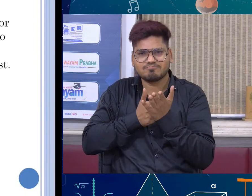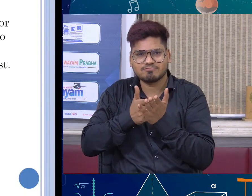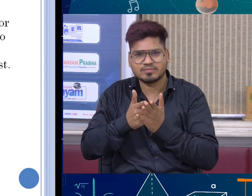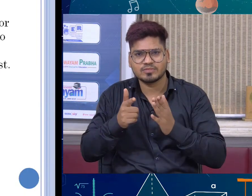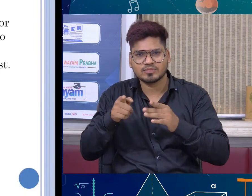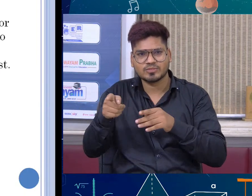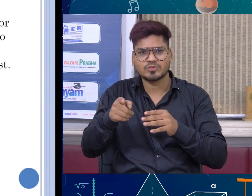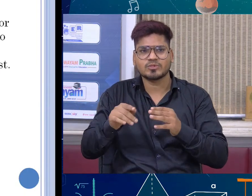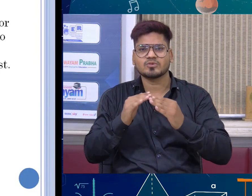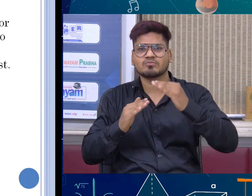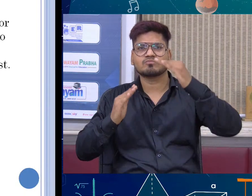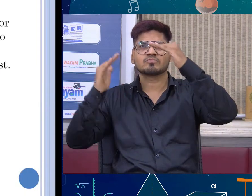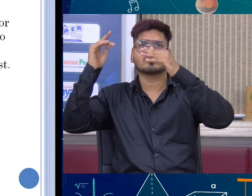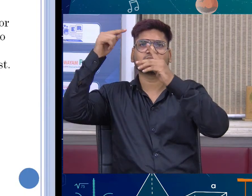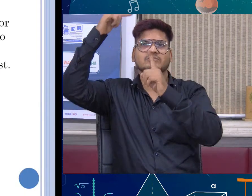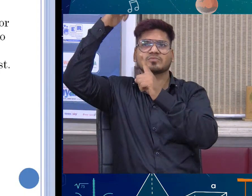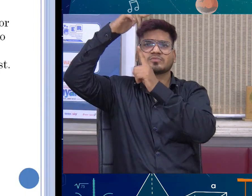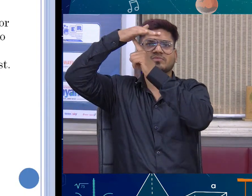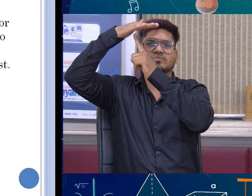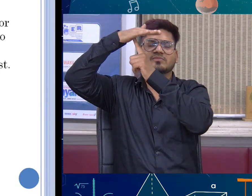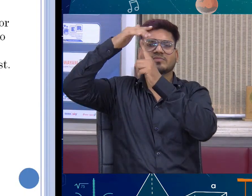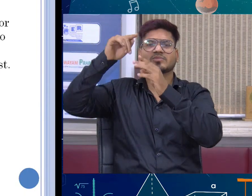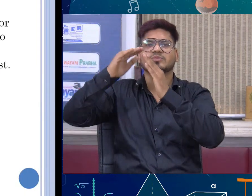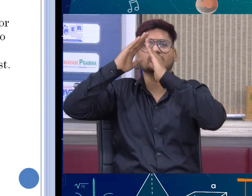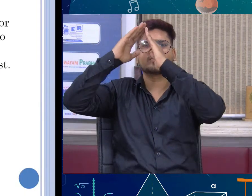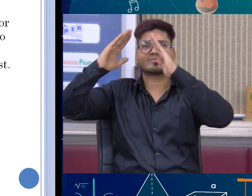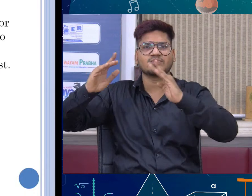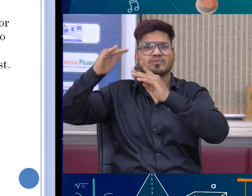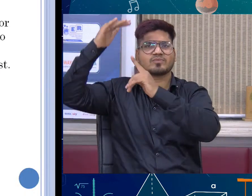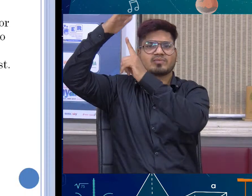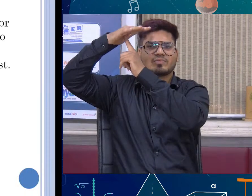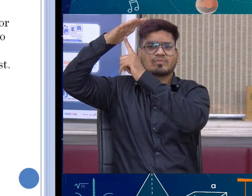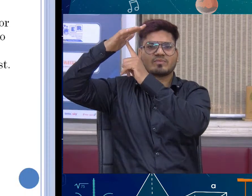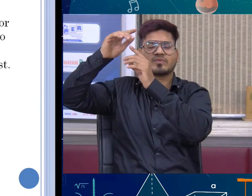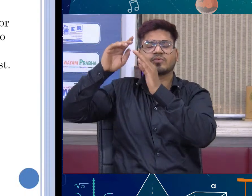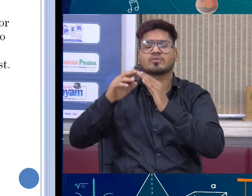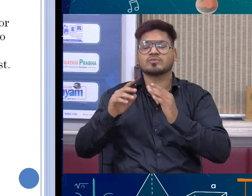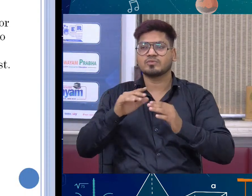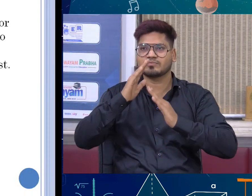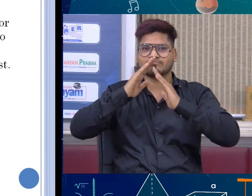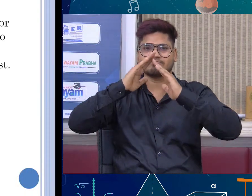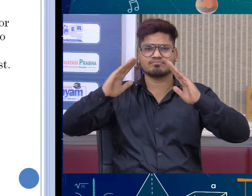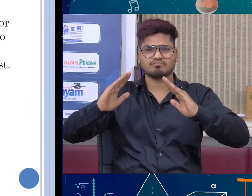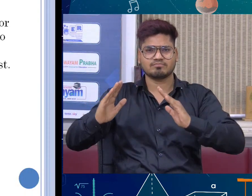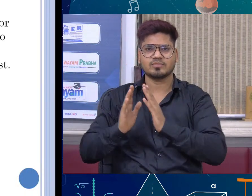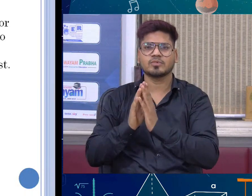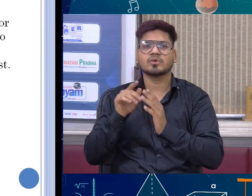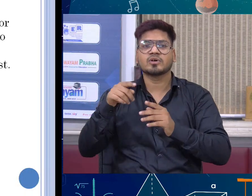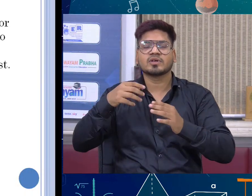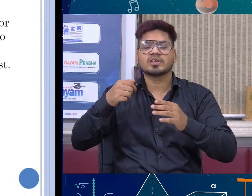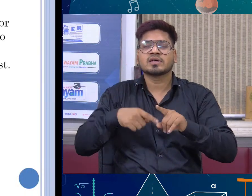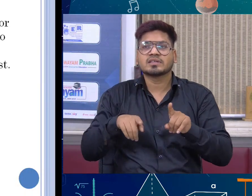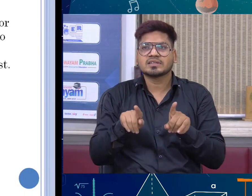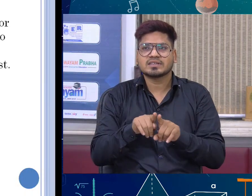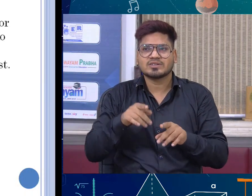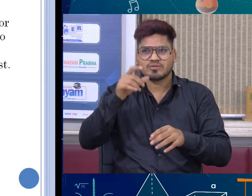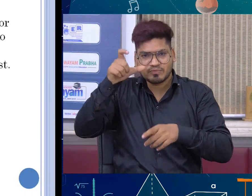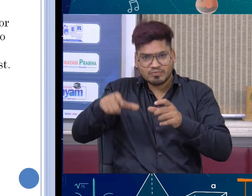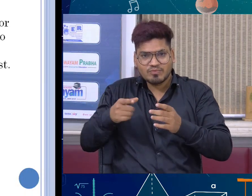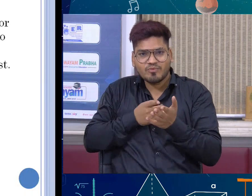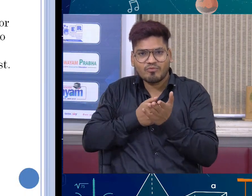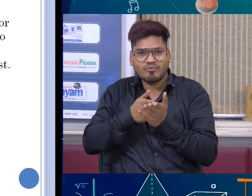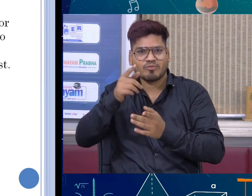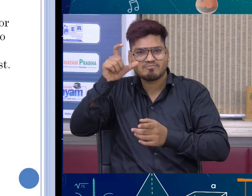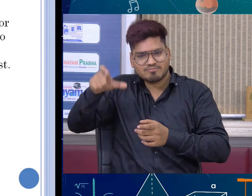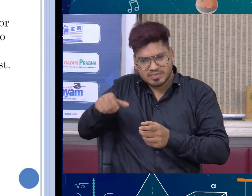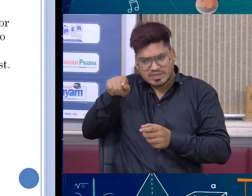in a hilltop there should be a farmer available. Farmer name is Lanju. Lanju is typically a farmer. He's